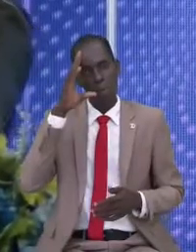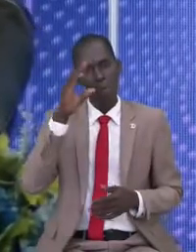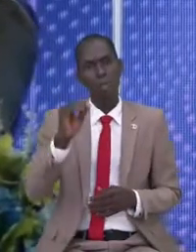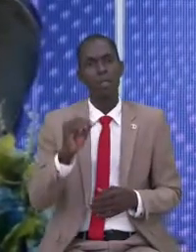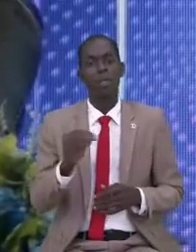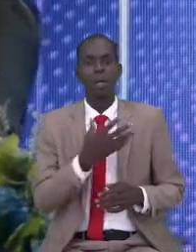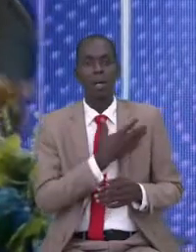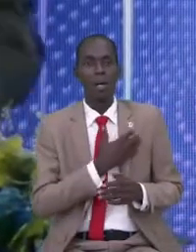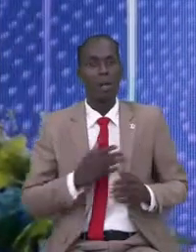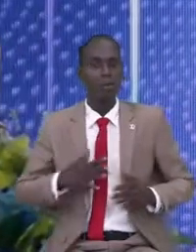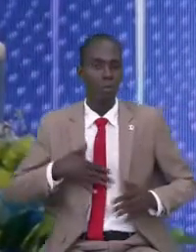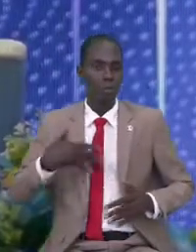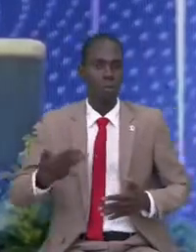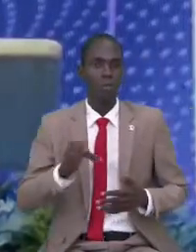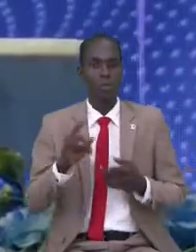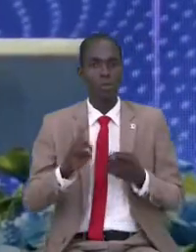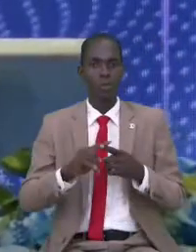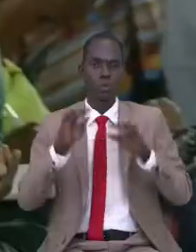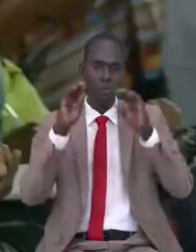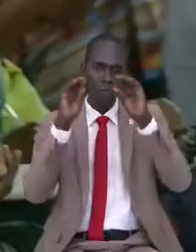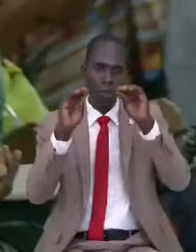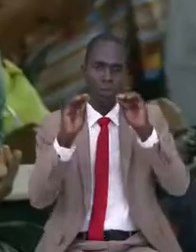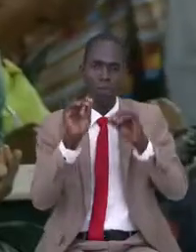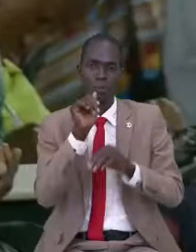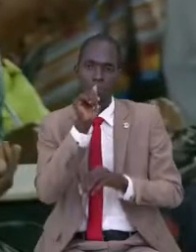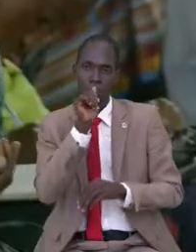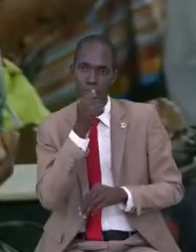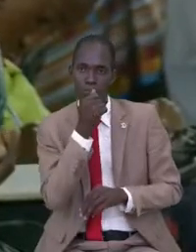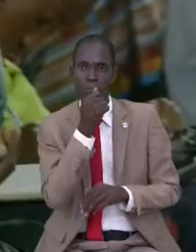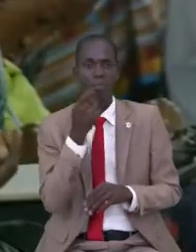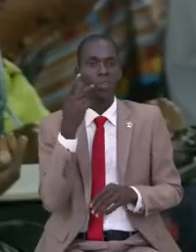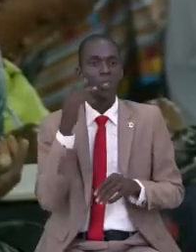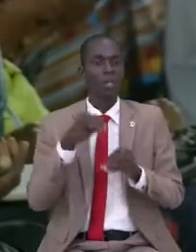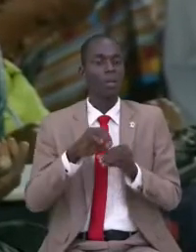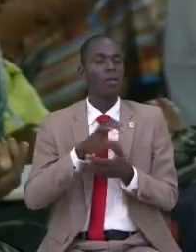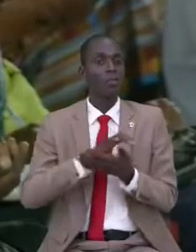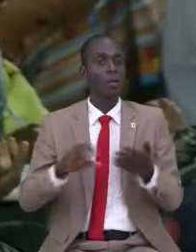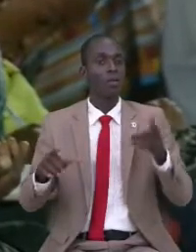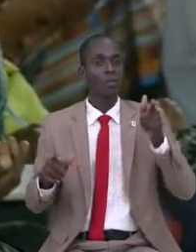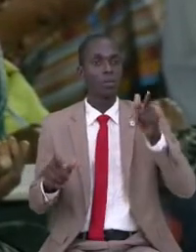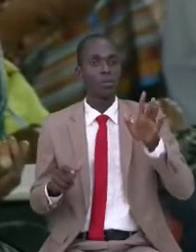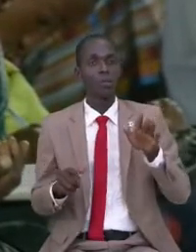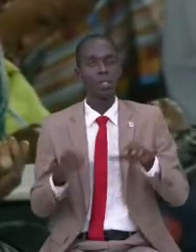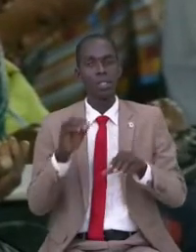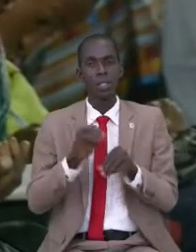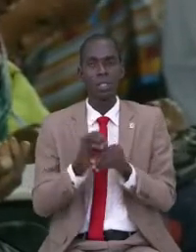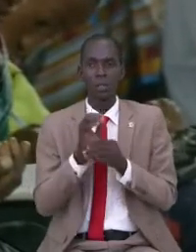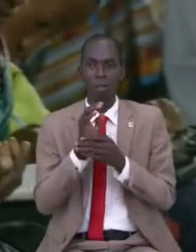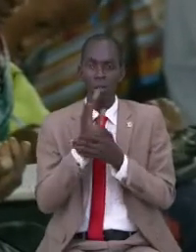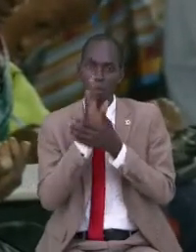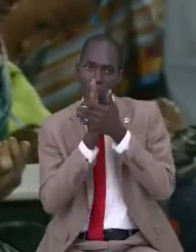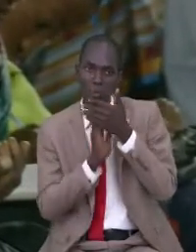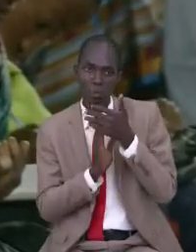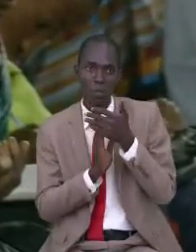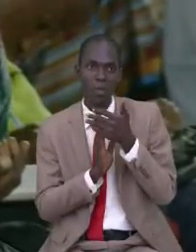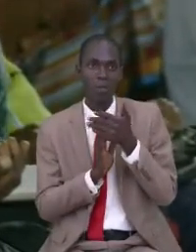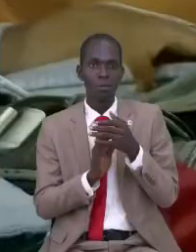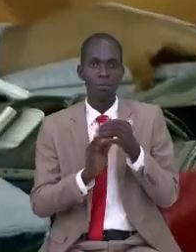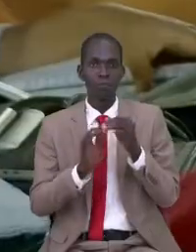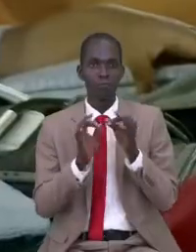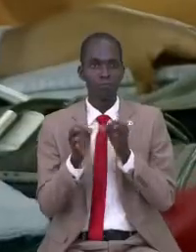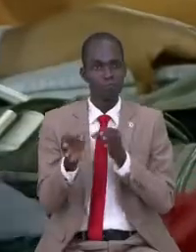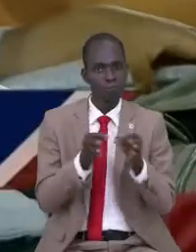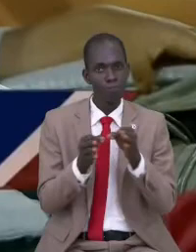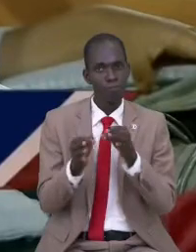teach, patient. Look at verse 25. In verse 25, in meekness, instructing